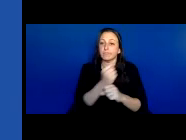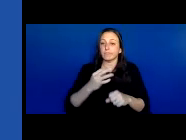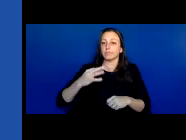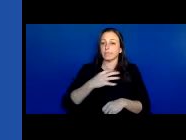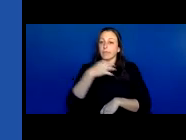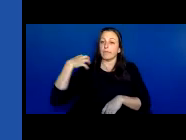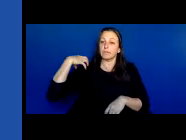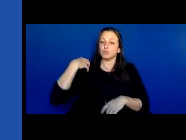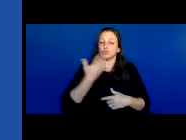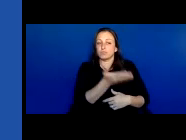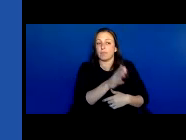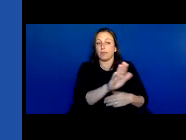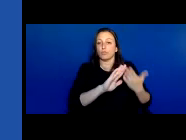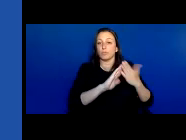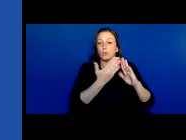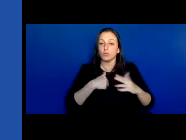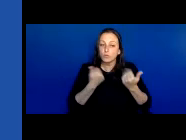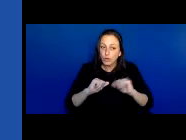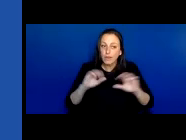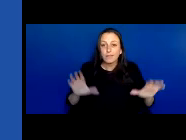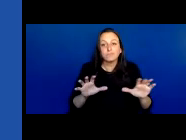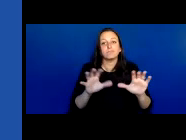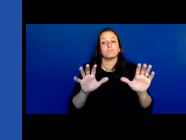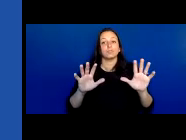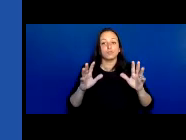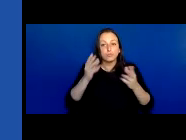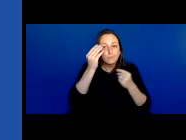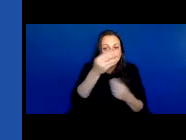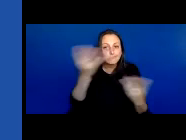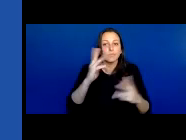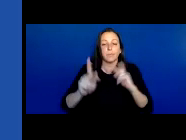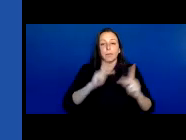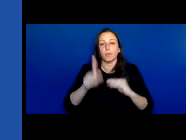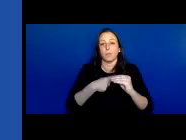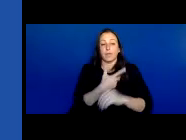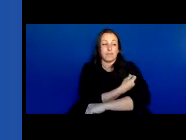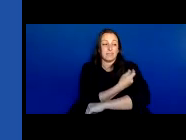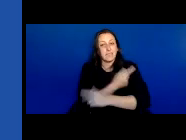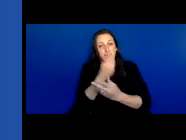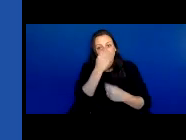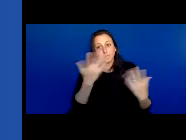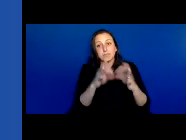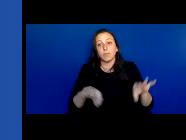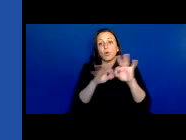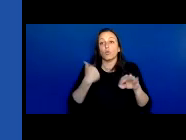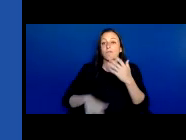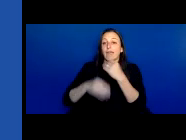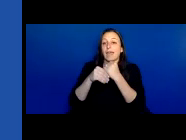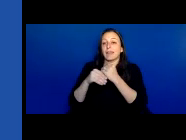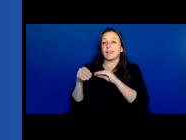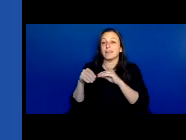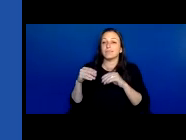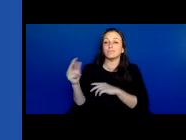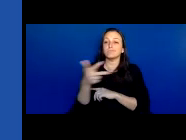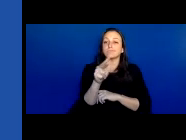to ensure that people are aware of how important this vaccine is. As I said, we added these mobile buses so that we have